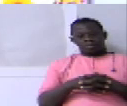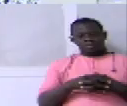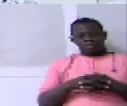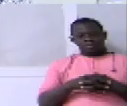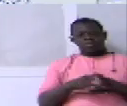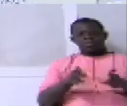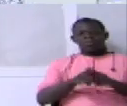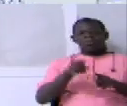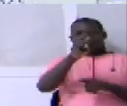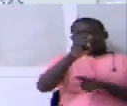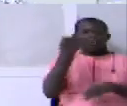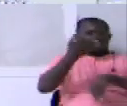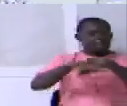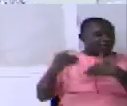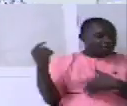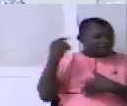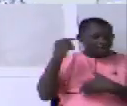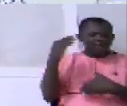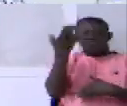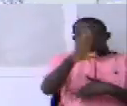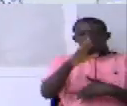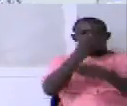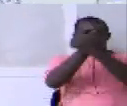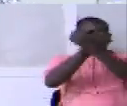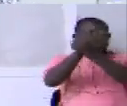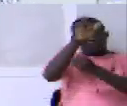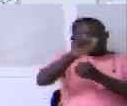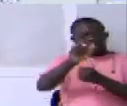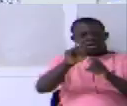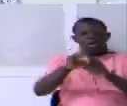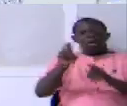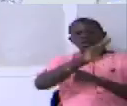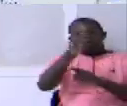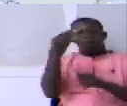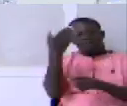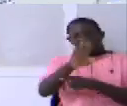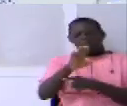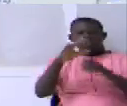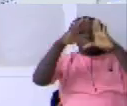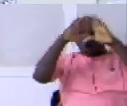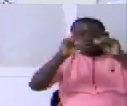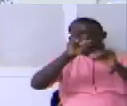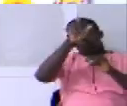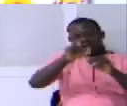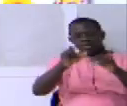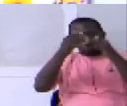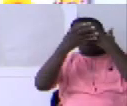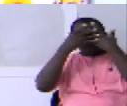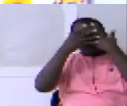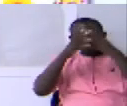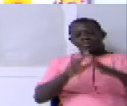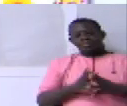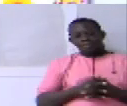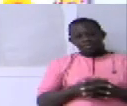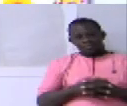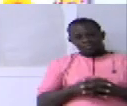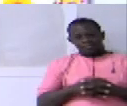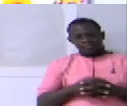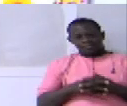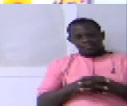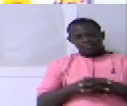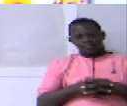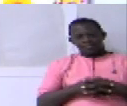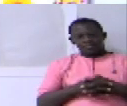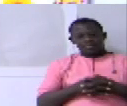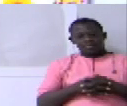So you never heard about it from prisoners, nor prison officers? Council commissioner kayen ko woto inena ma